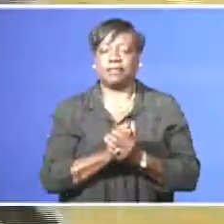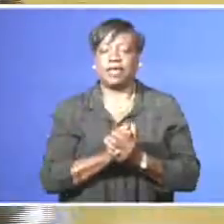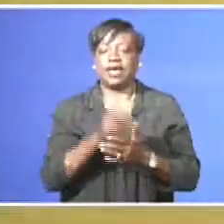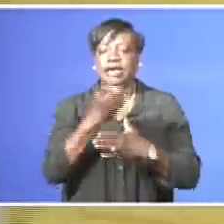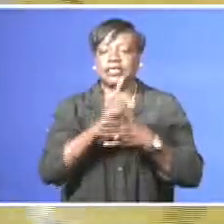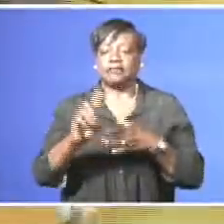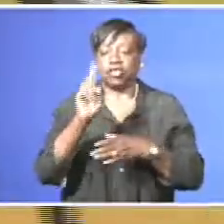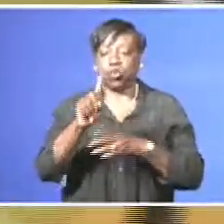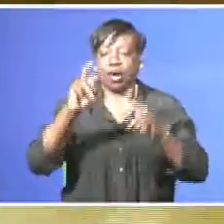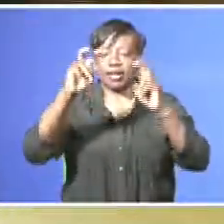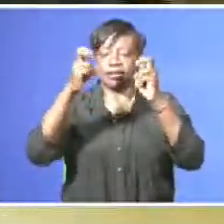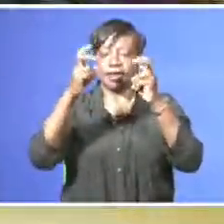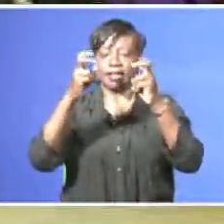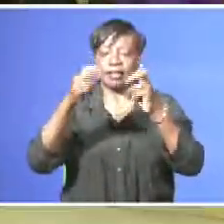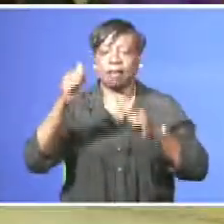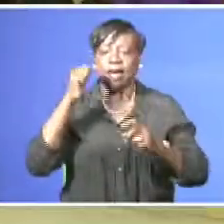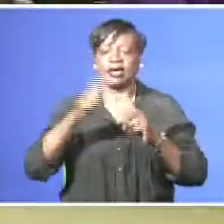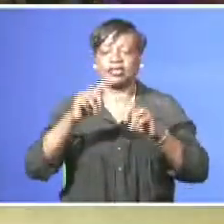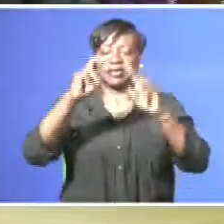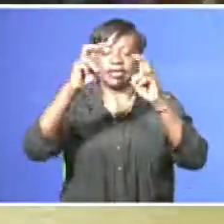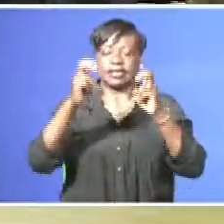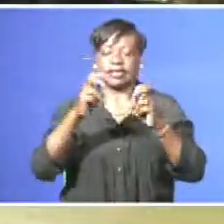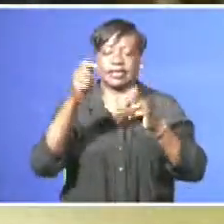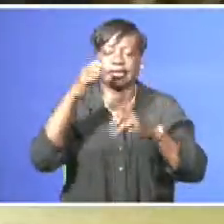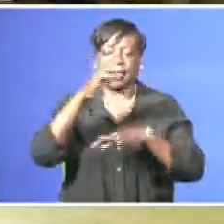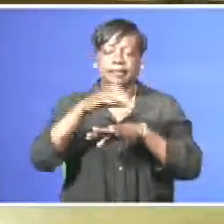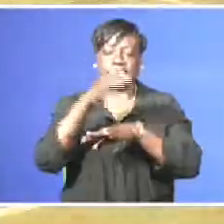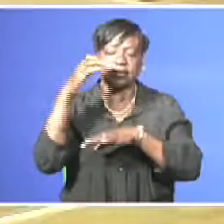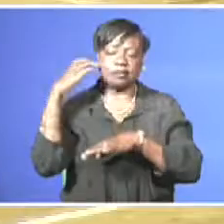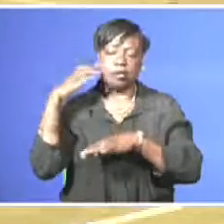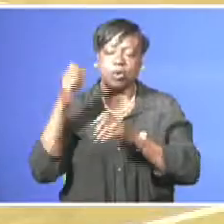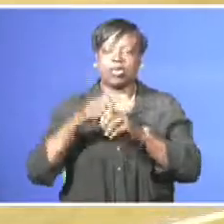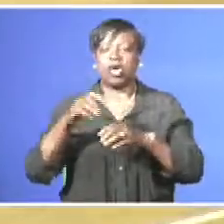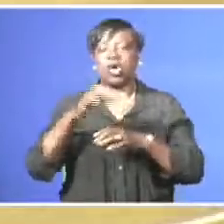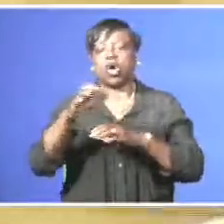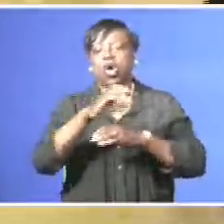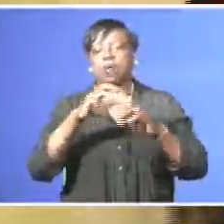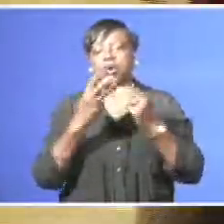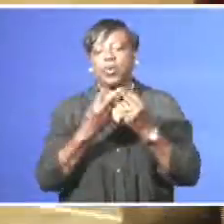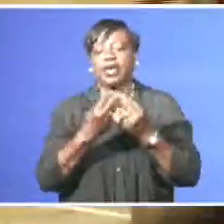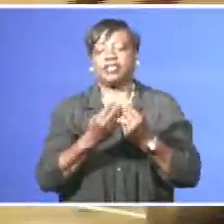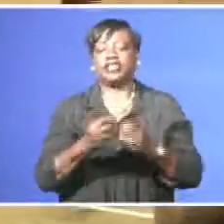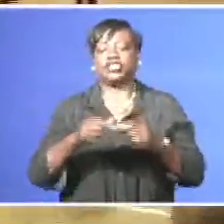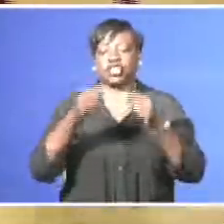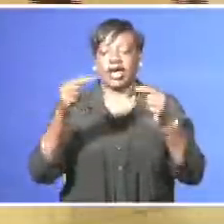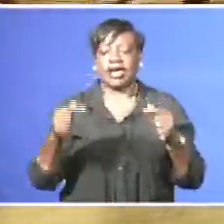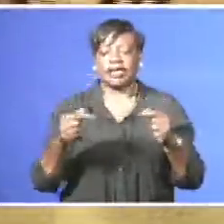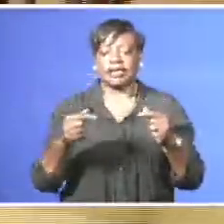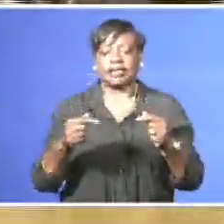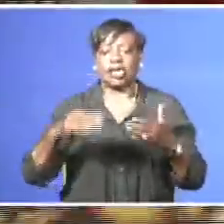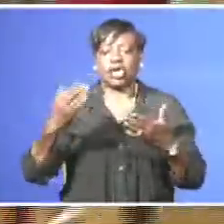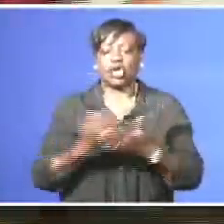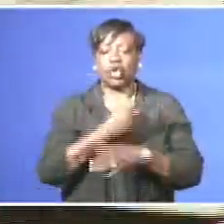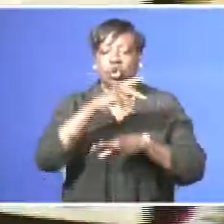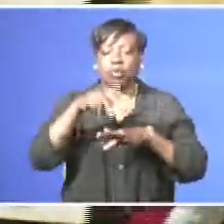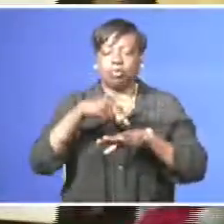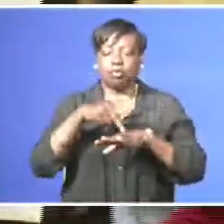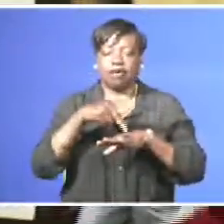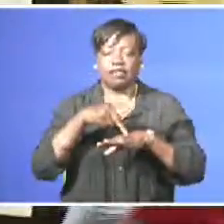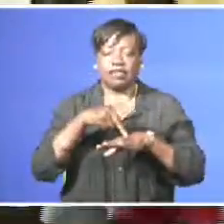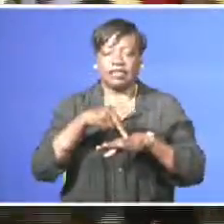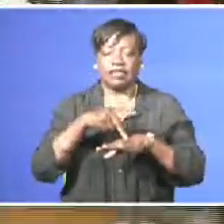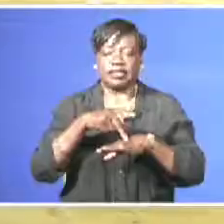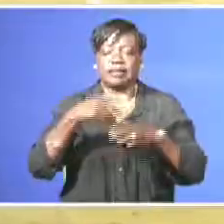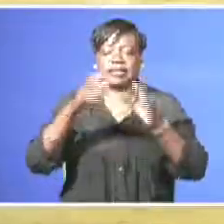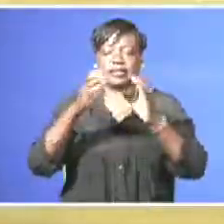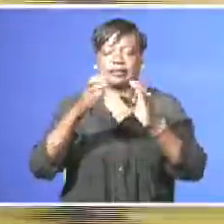Division I title headed back to the capital with the Commonwealth Bank Giants. The New Providence Basketball Association champions sealed their national victory with